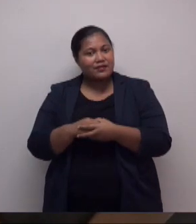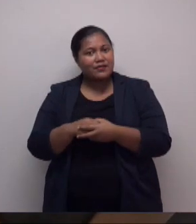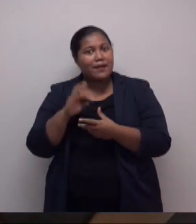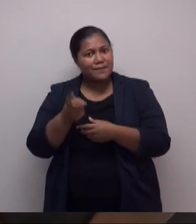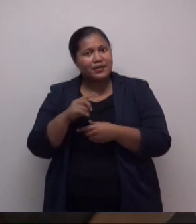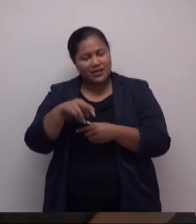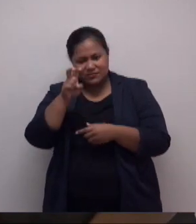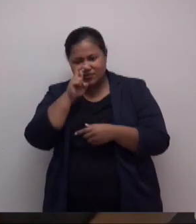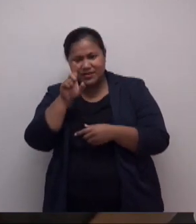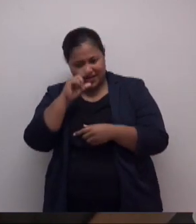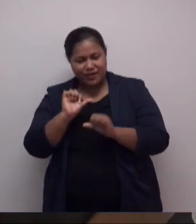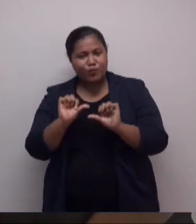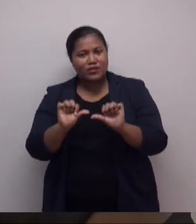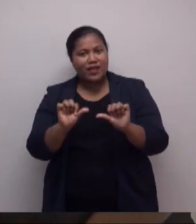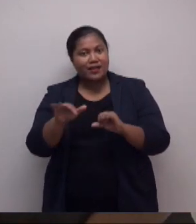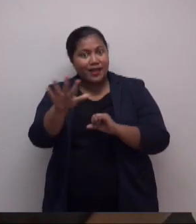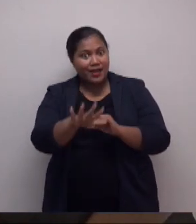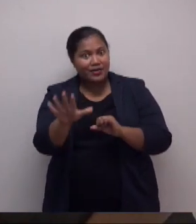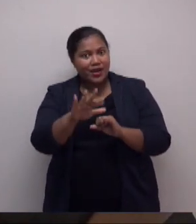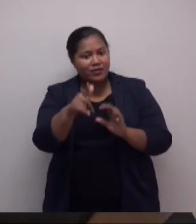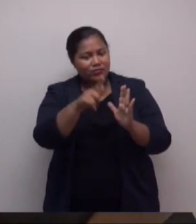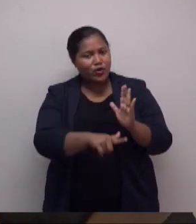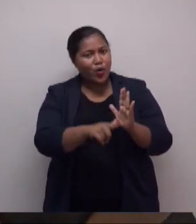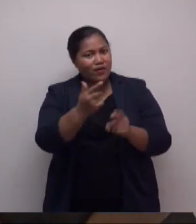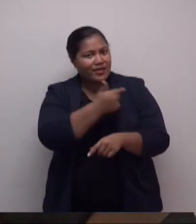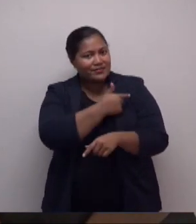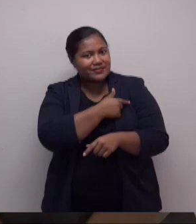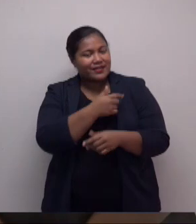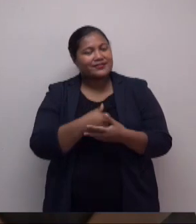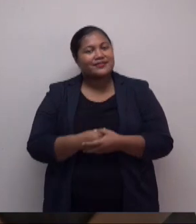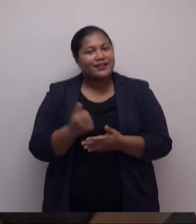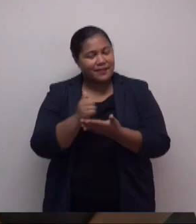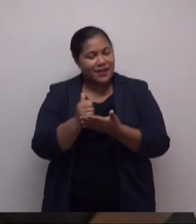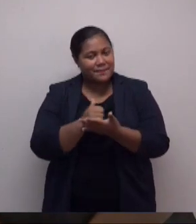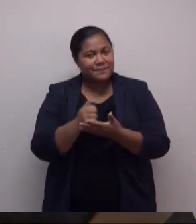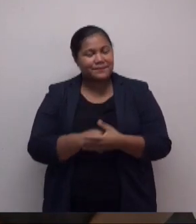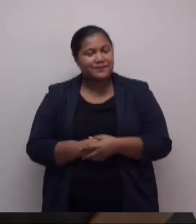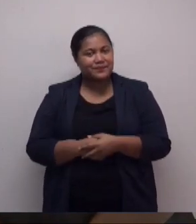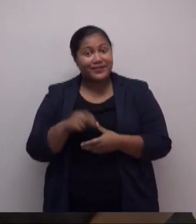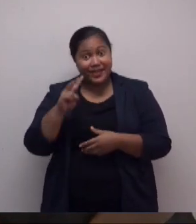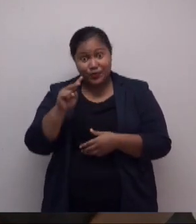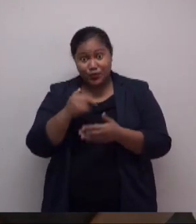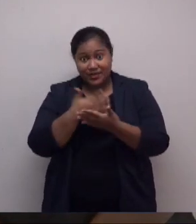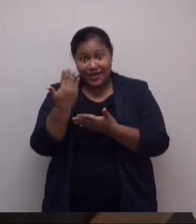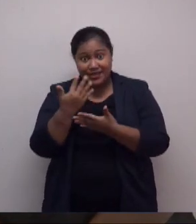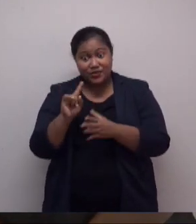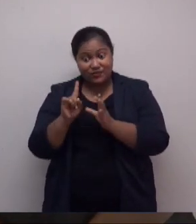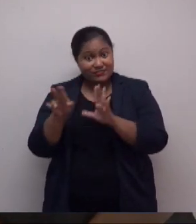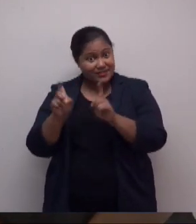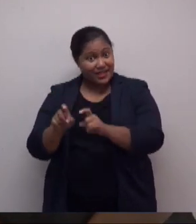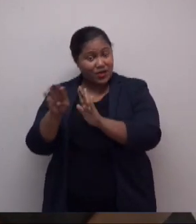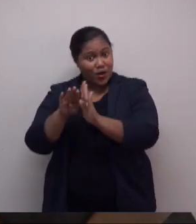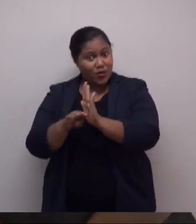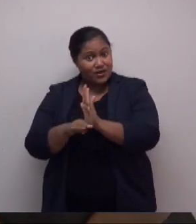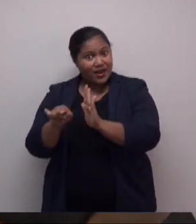protect areas with low vaccination coverage. This 2-day period of hotel confinement is a measure that